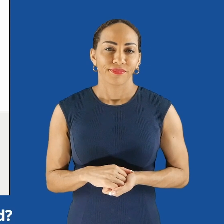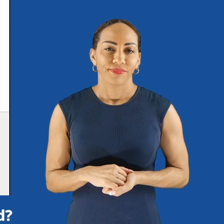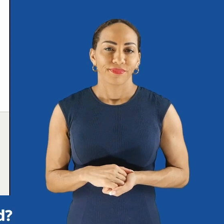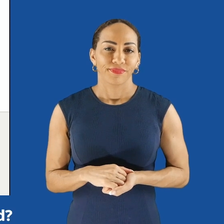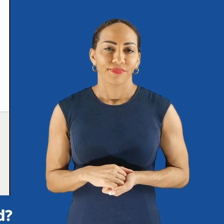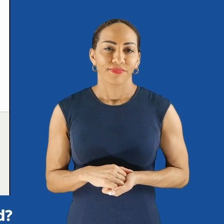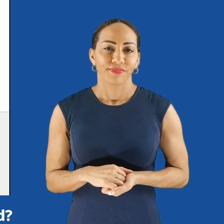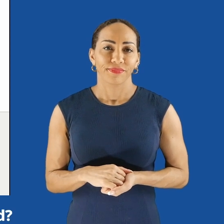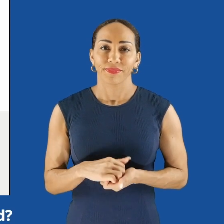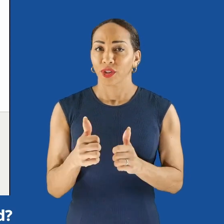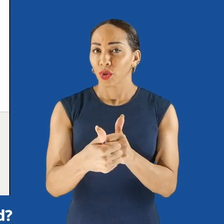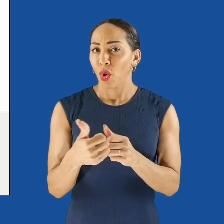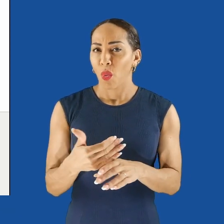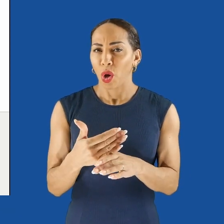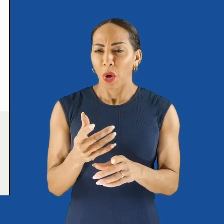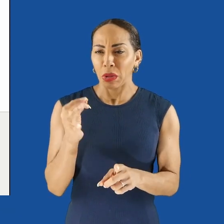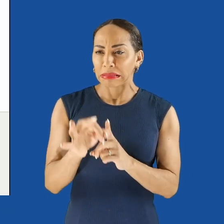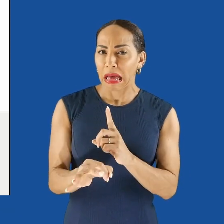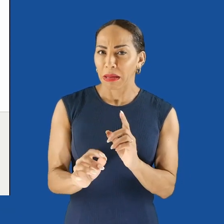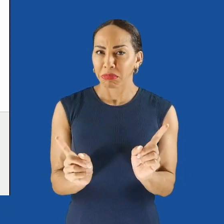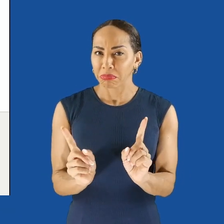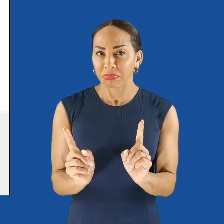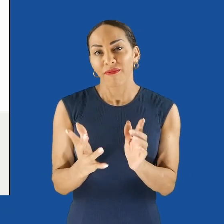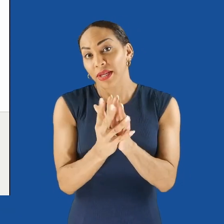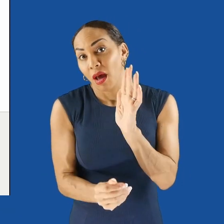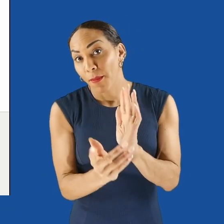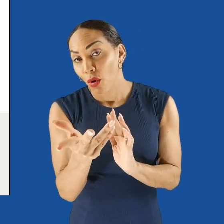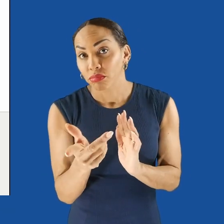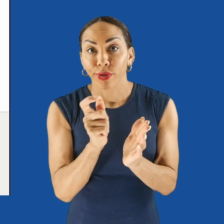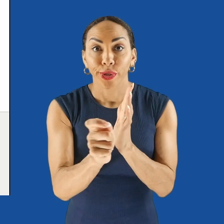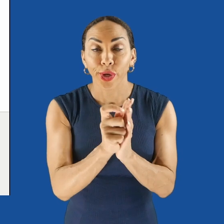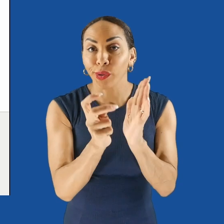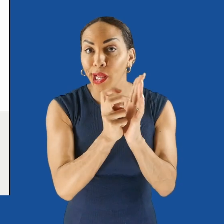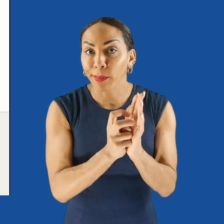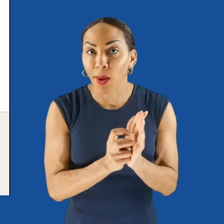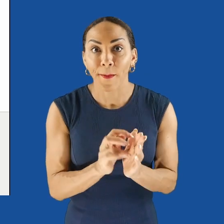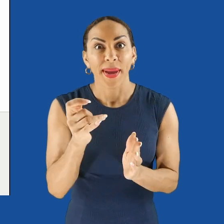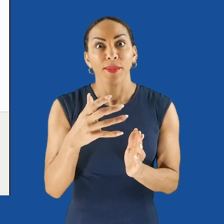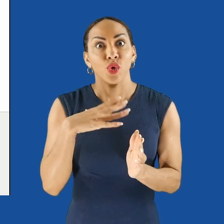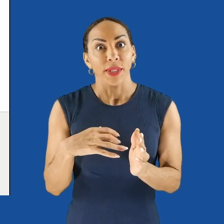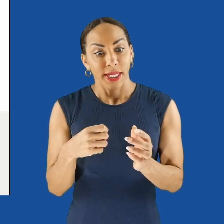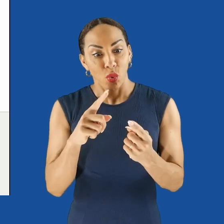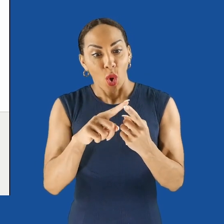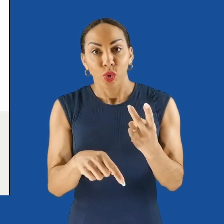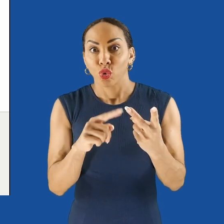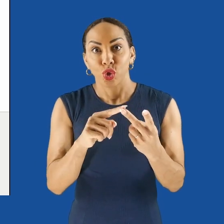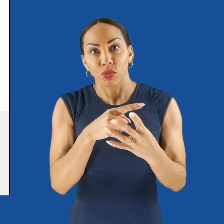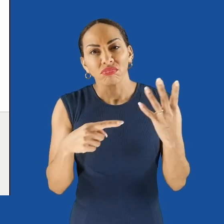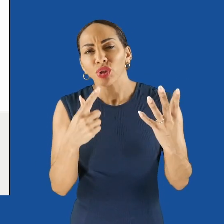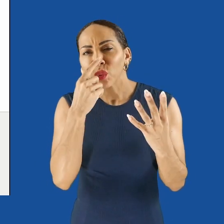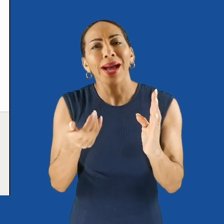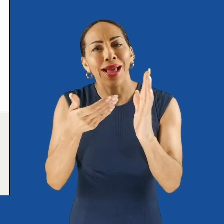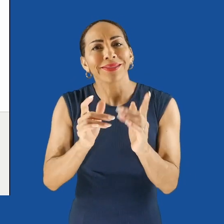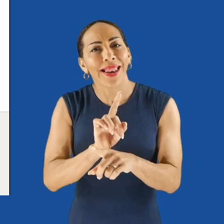What type of support worker do you need? For example, a note taker. If you need more than one type of support worker, you can add